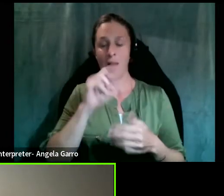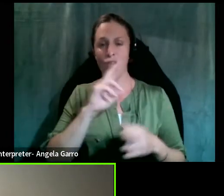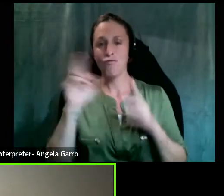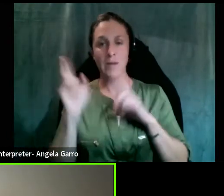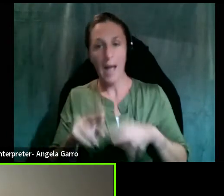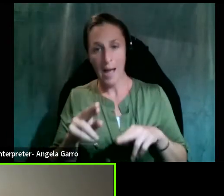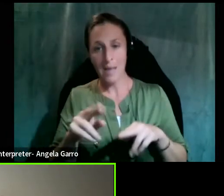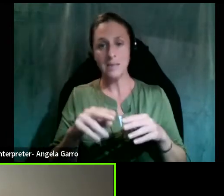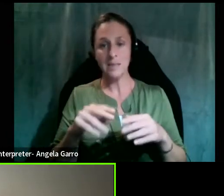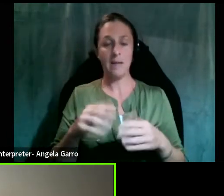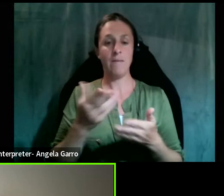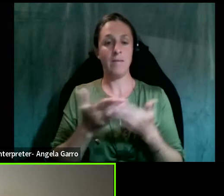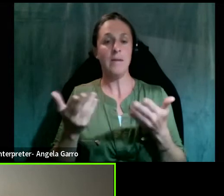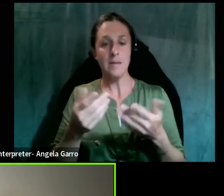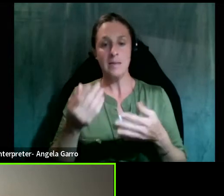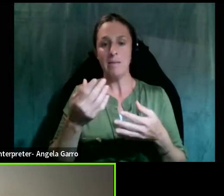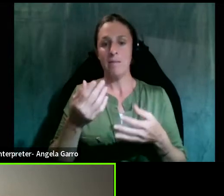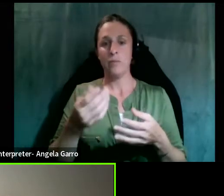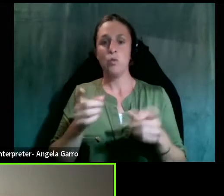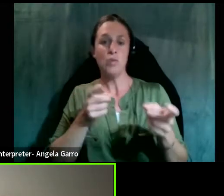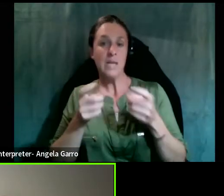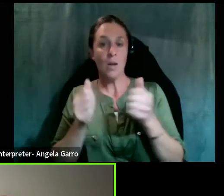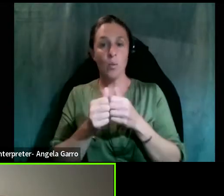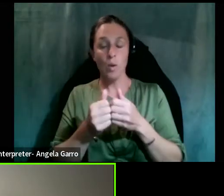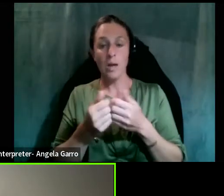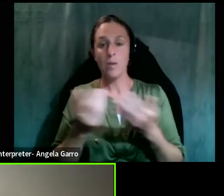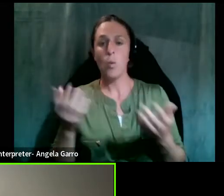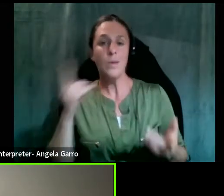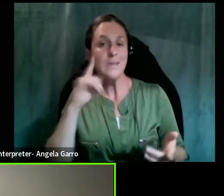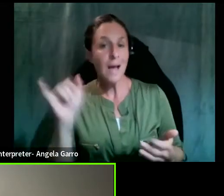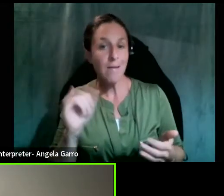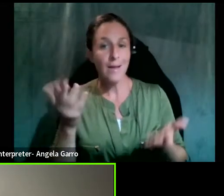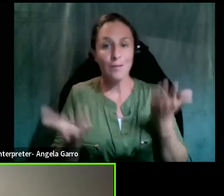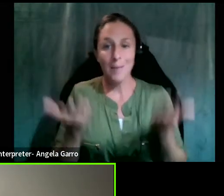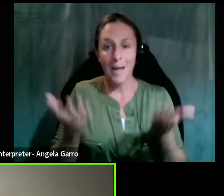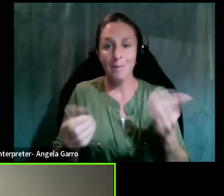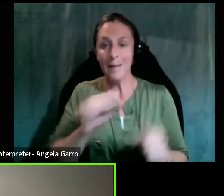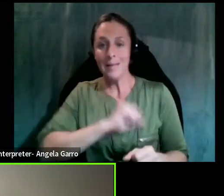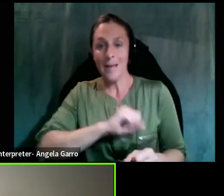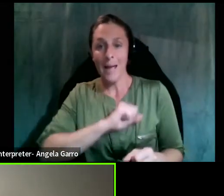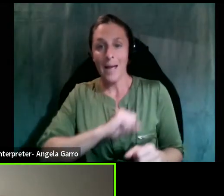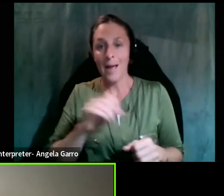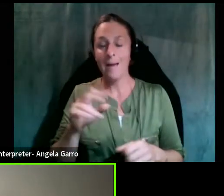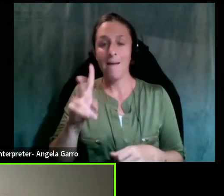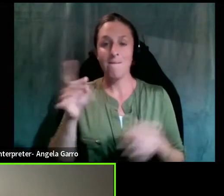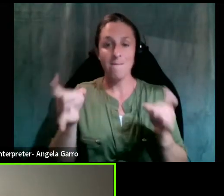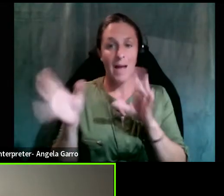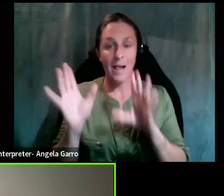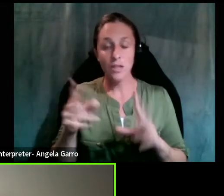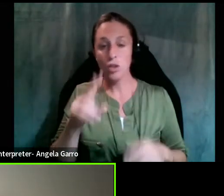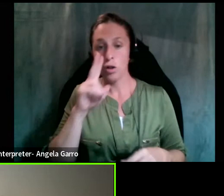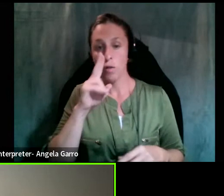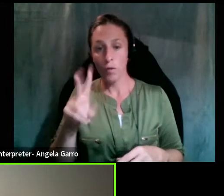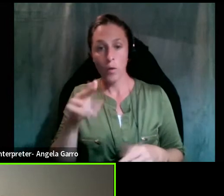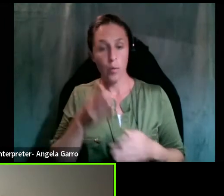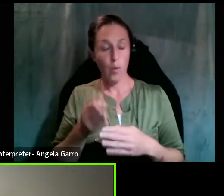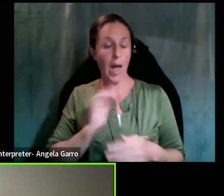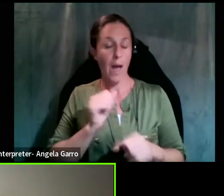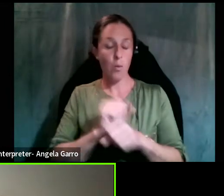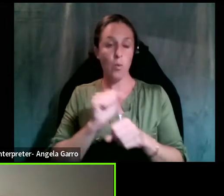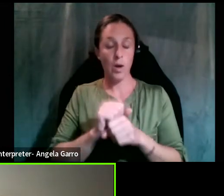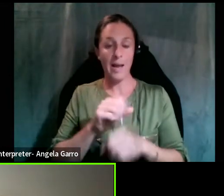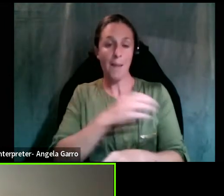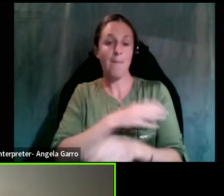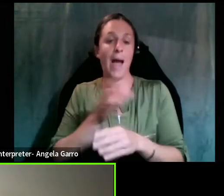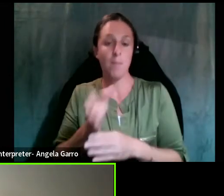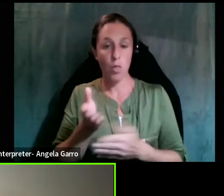what sounds like maybe could be gang violence. Looking at our work through empowerment through action at Hillsdale